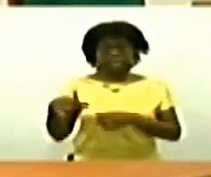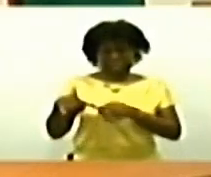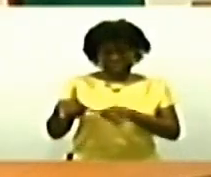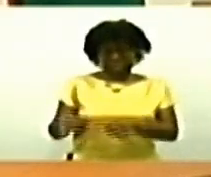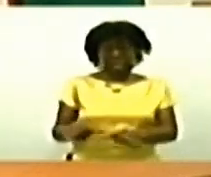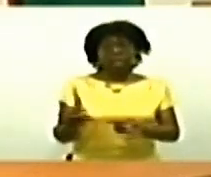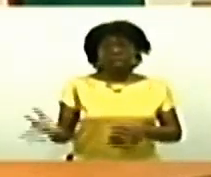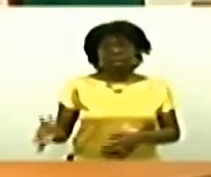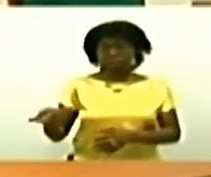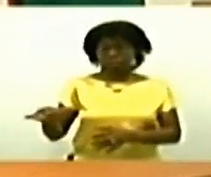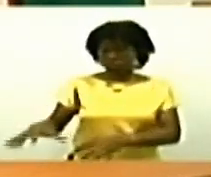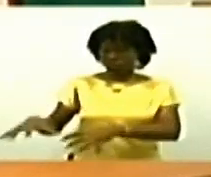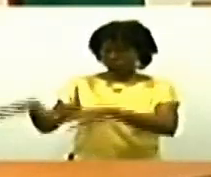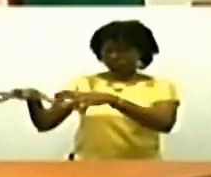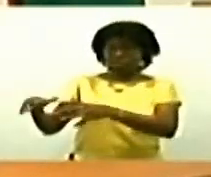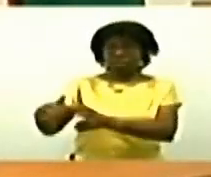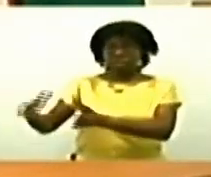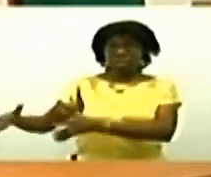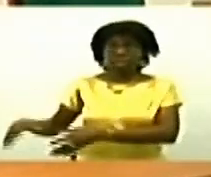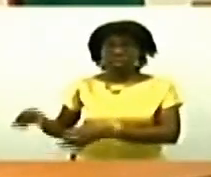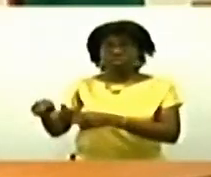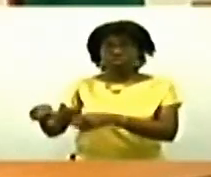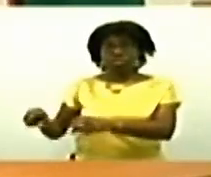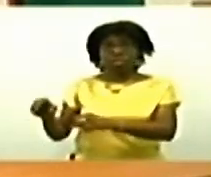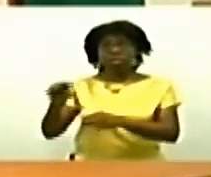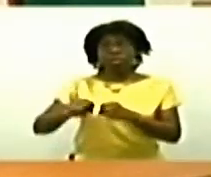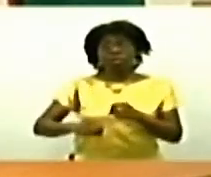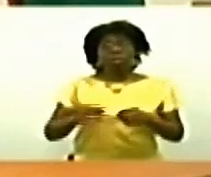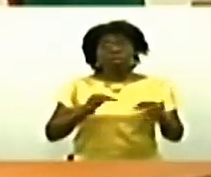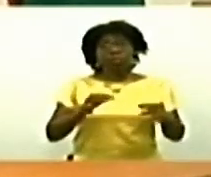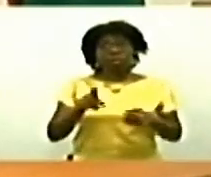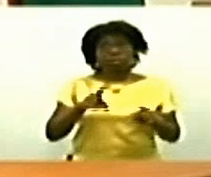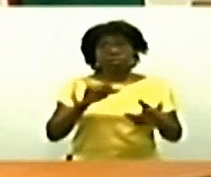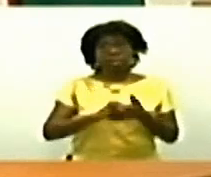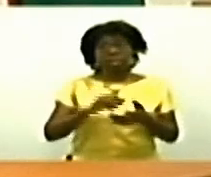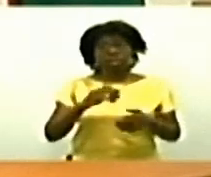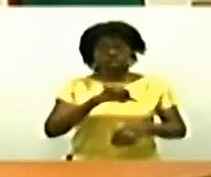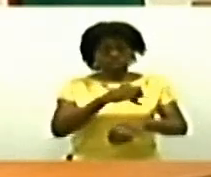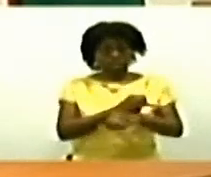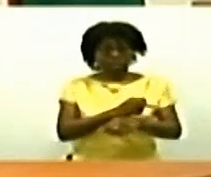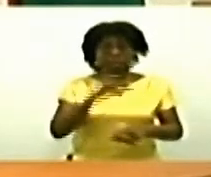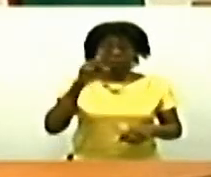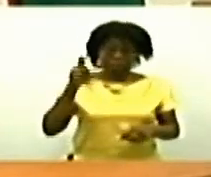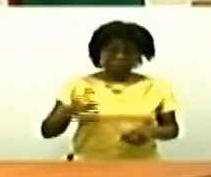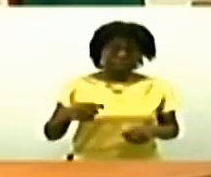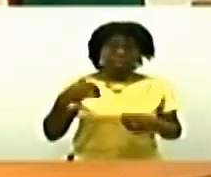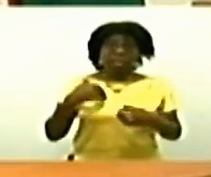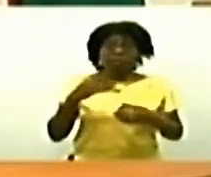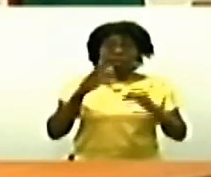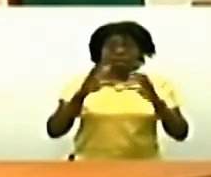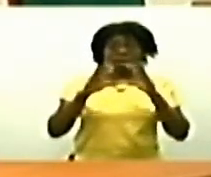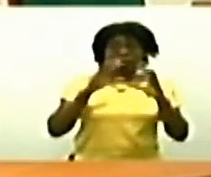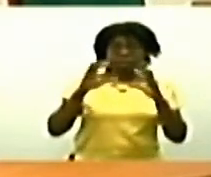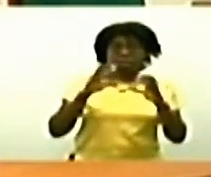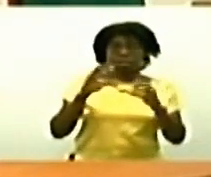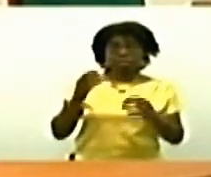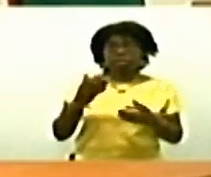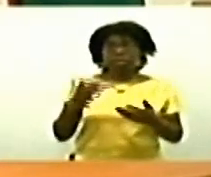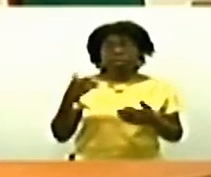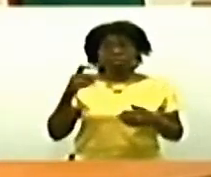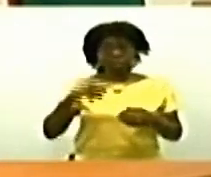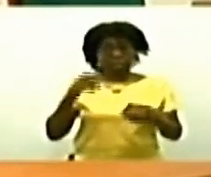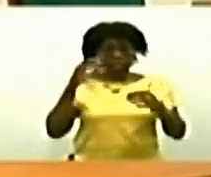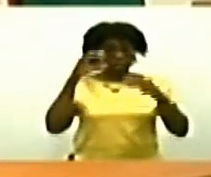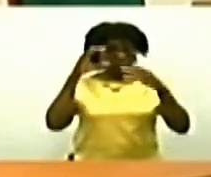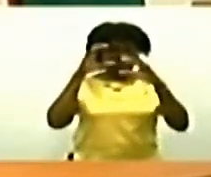the side of the street. So if the wardens are going to do that job, then they must, of course, have communication equipment. They must be equipped with